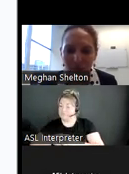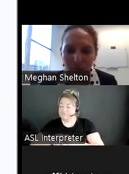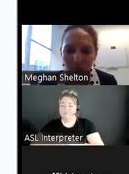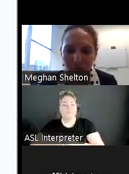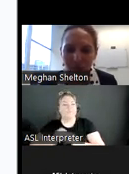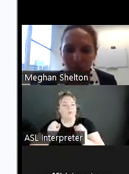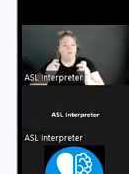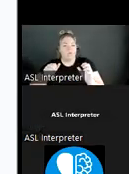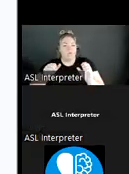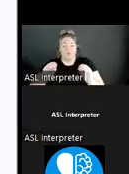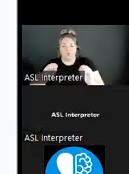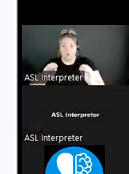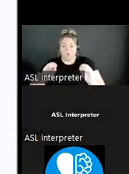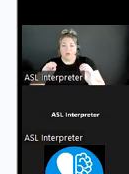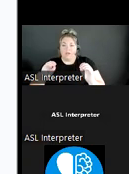Okay, so